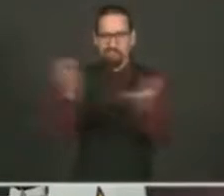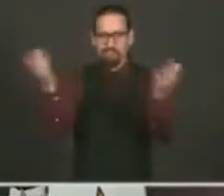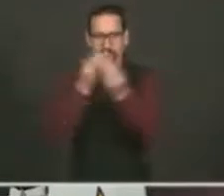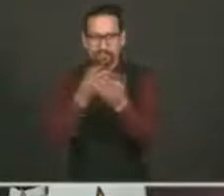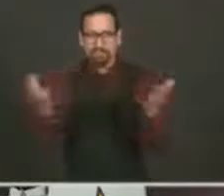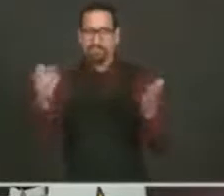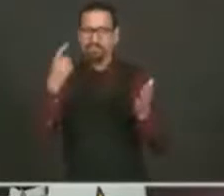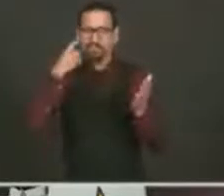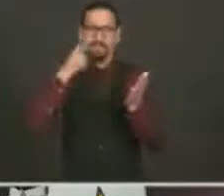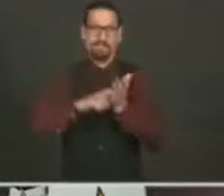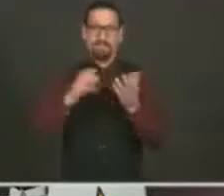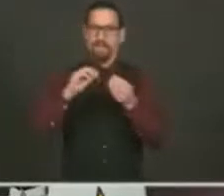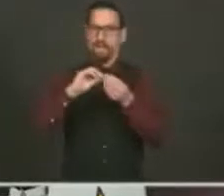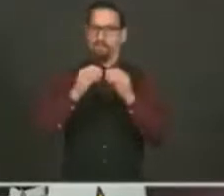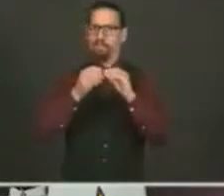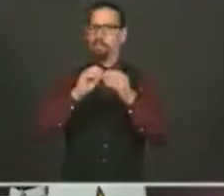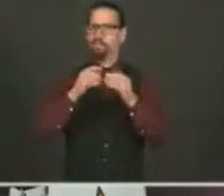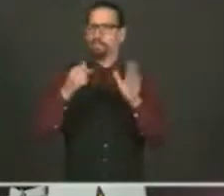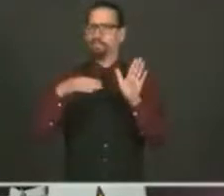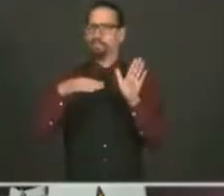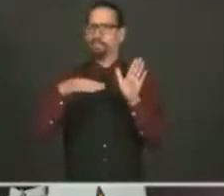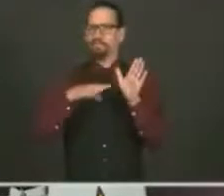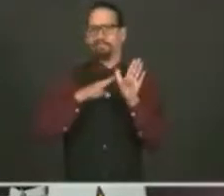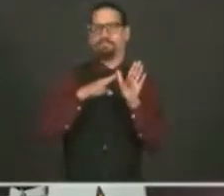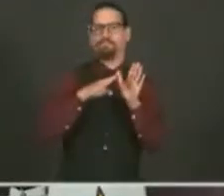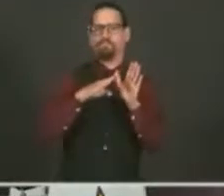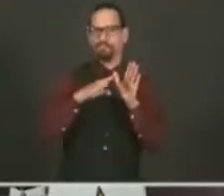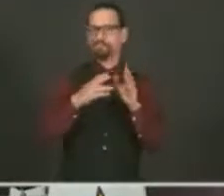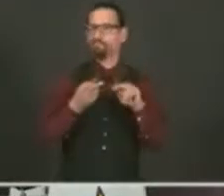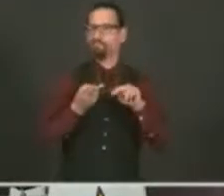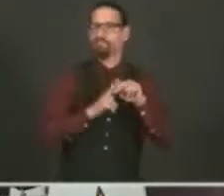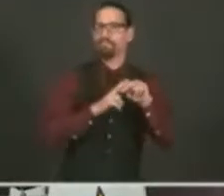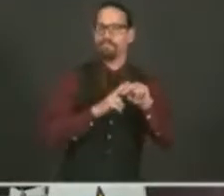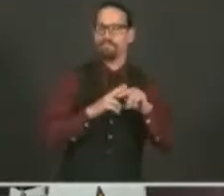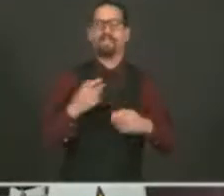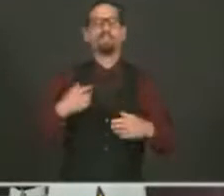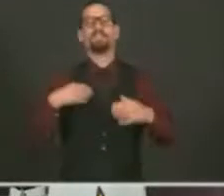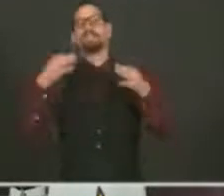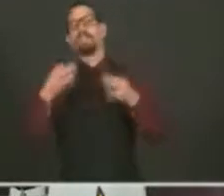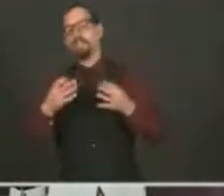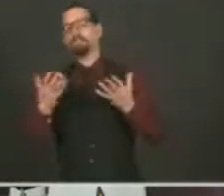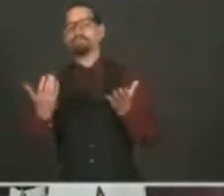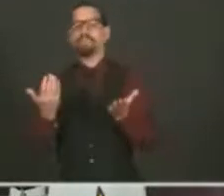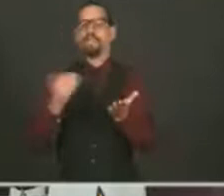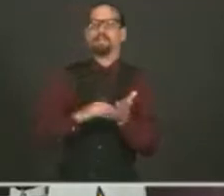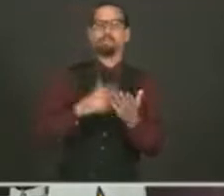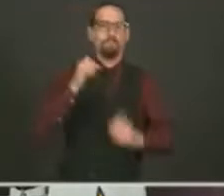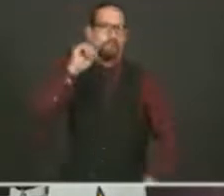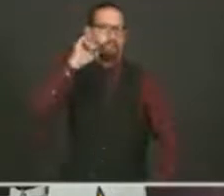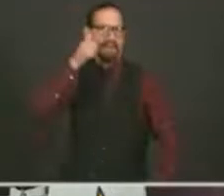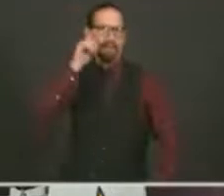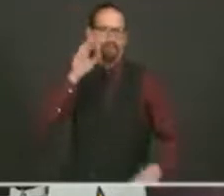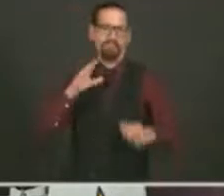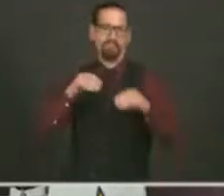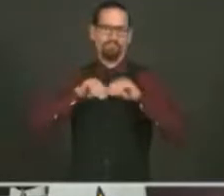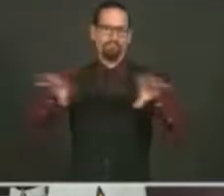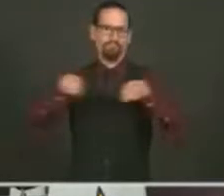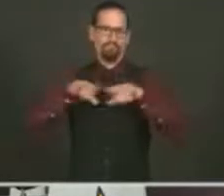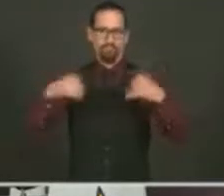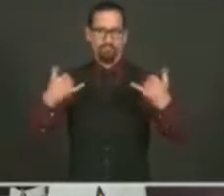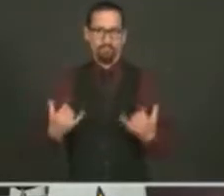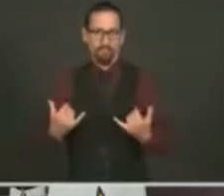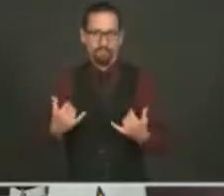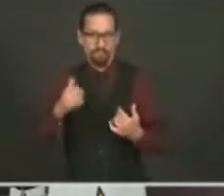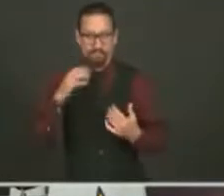press conference tomorrow at 1 o'clock because there's a lot of information that I need to share with you and some new